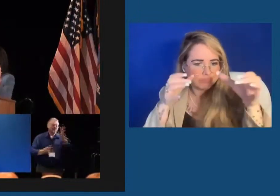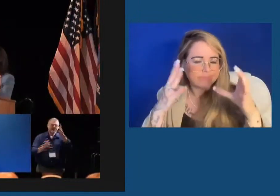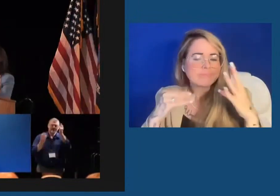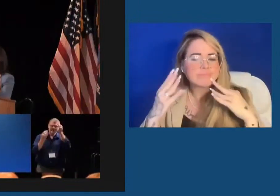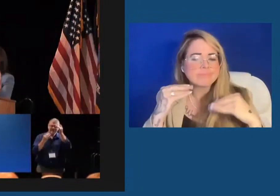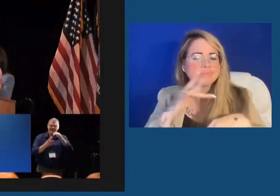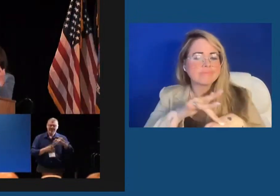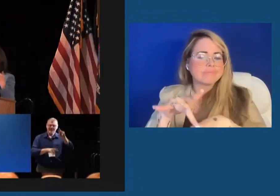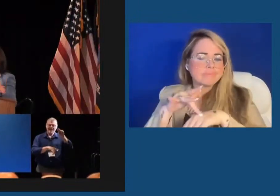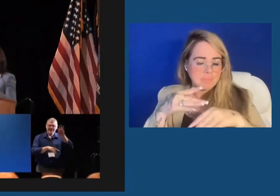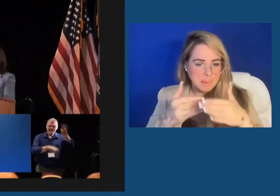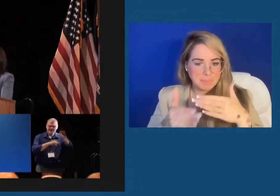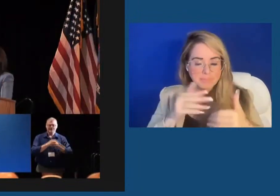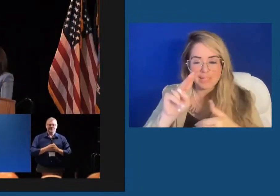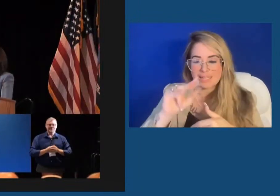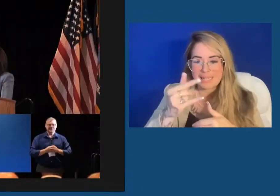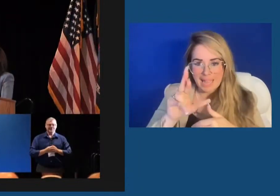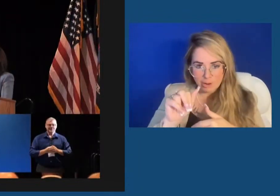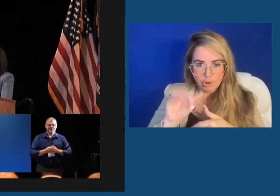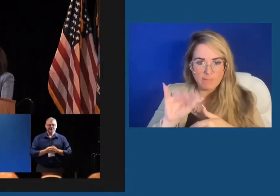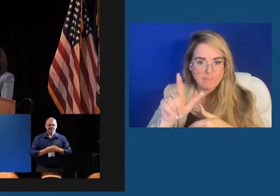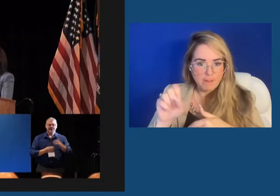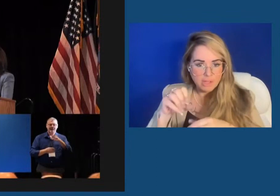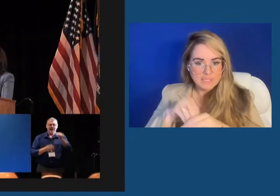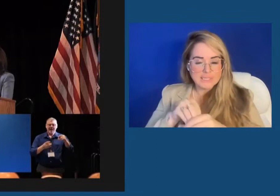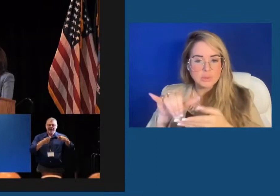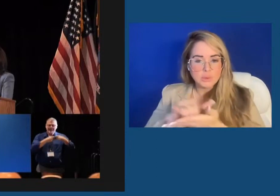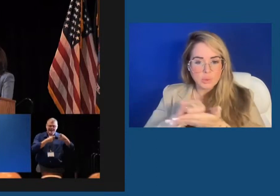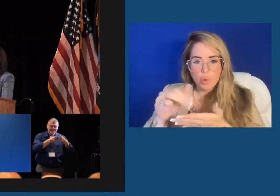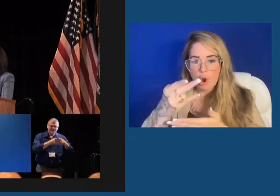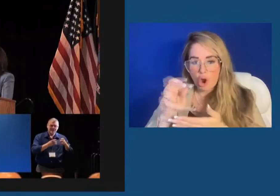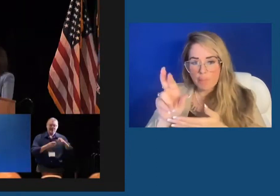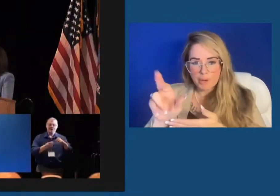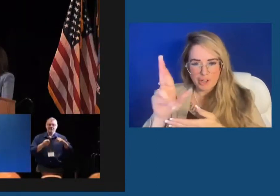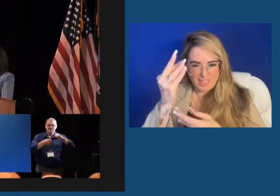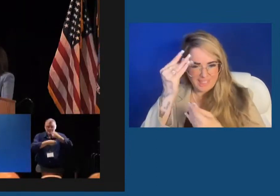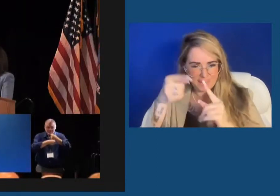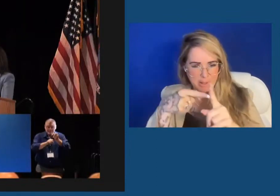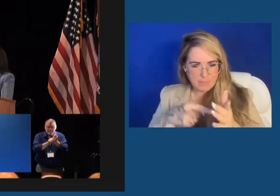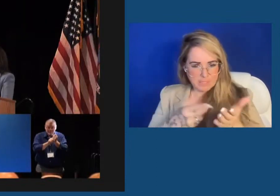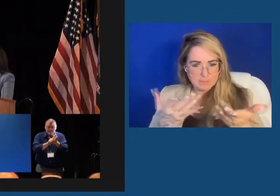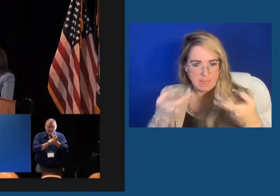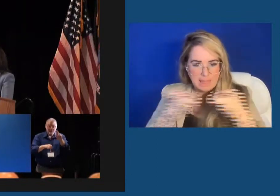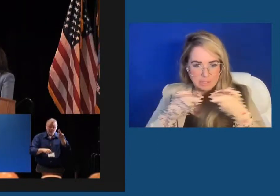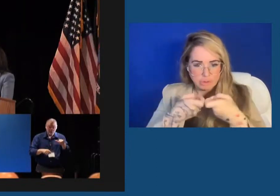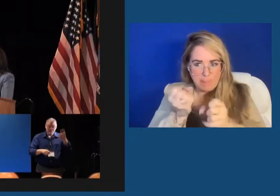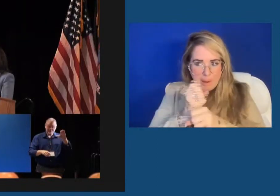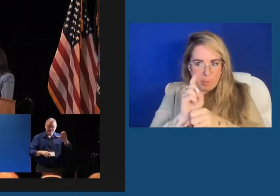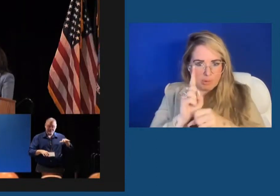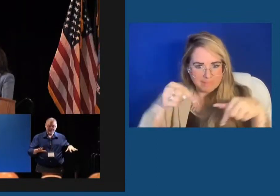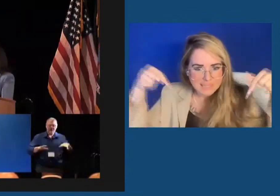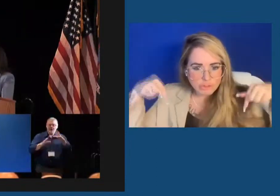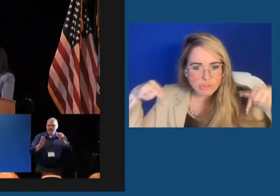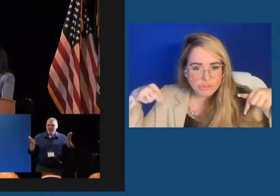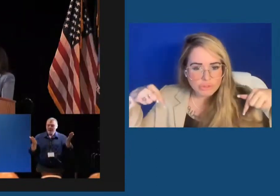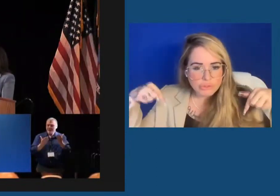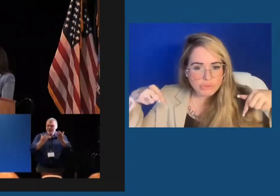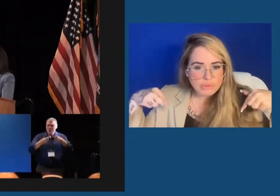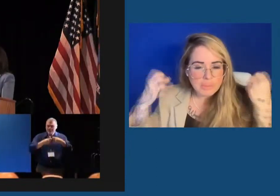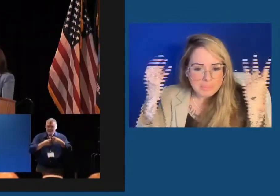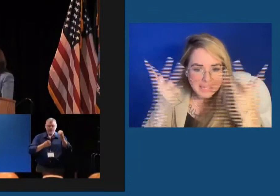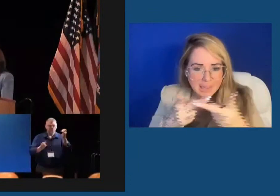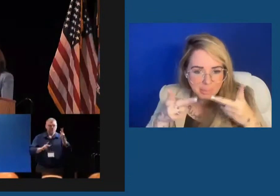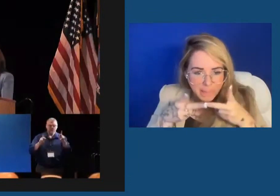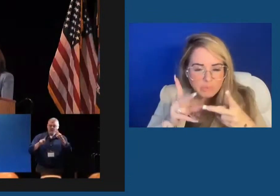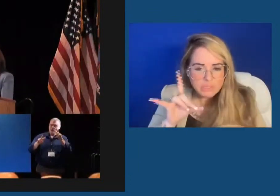Niagara Falls, and then New York's harbor, electricity was made here. And so many places looked in